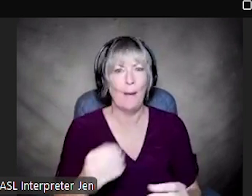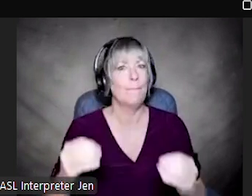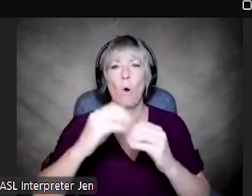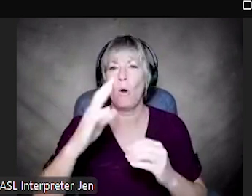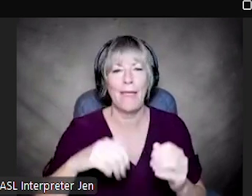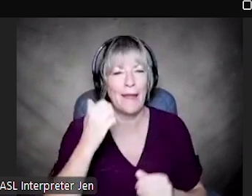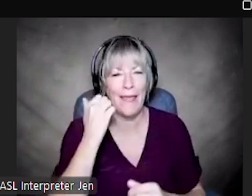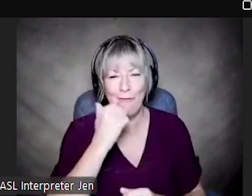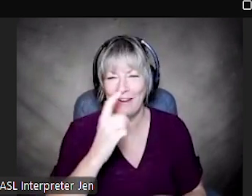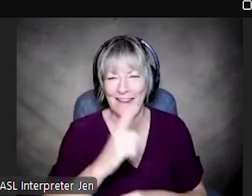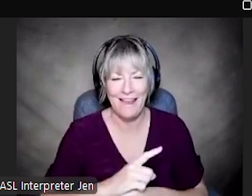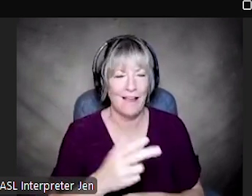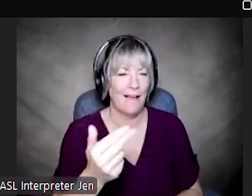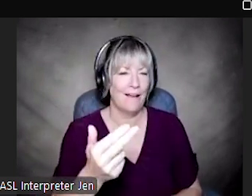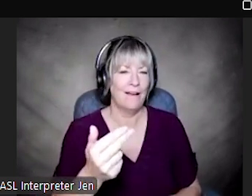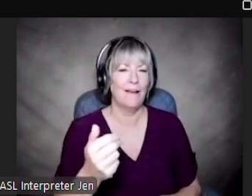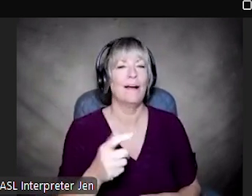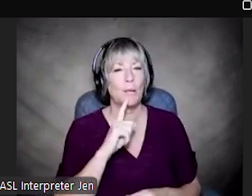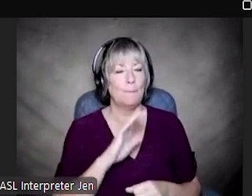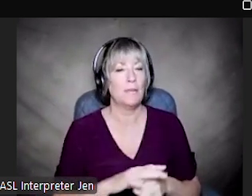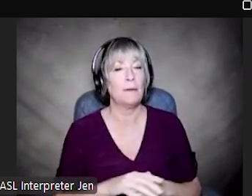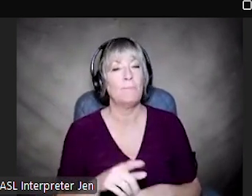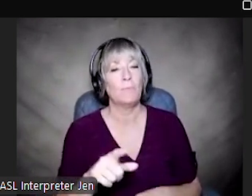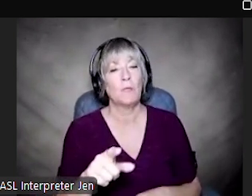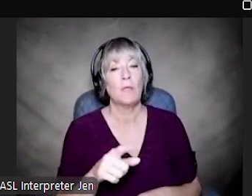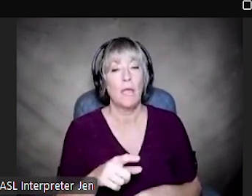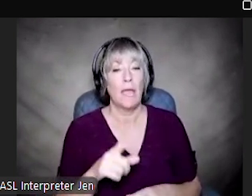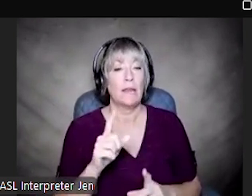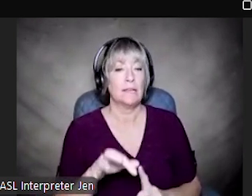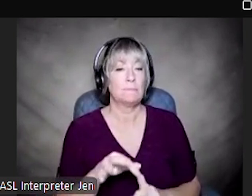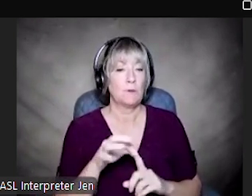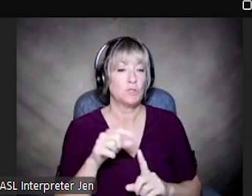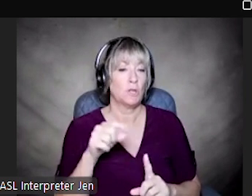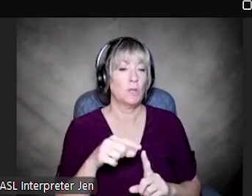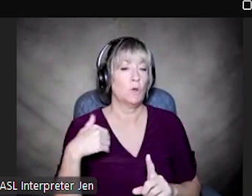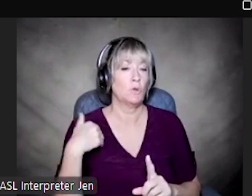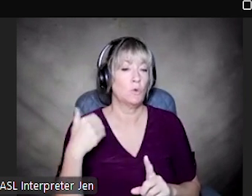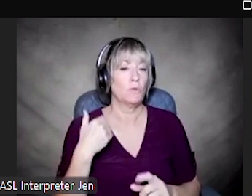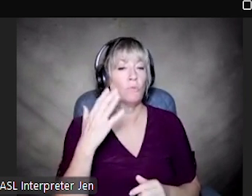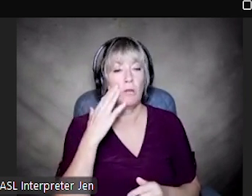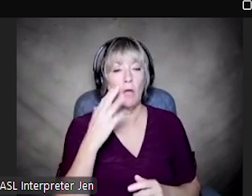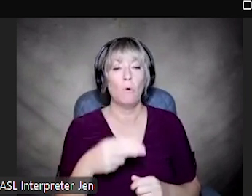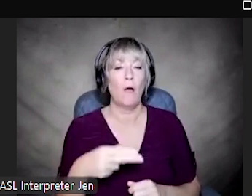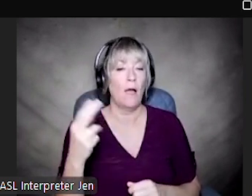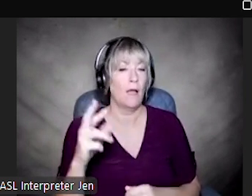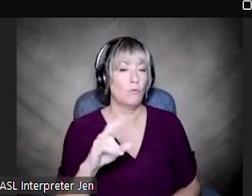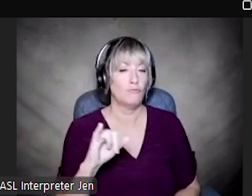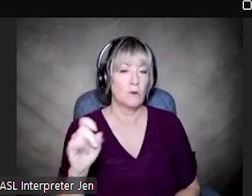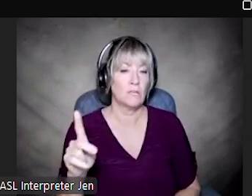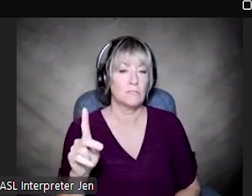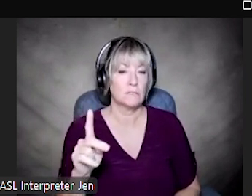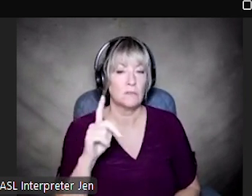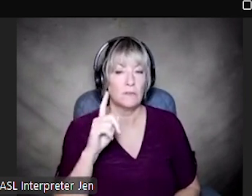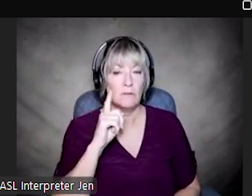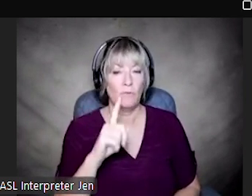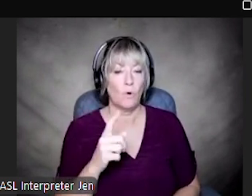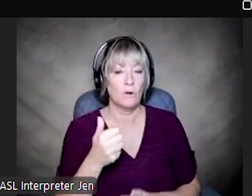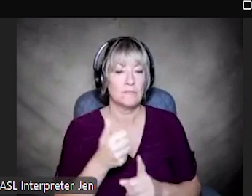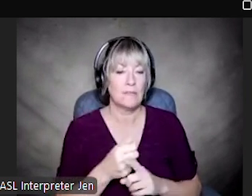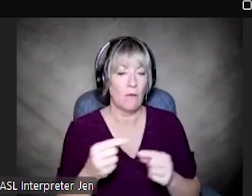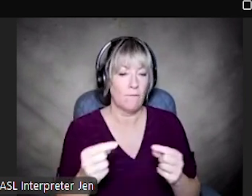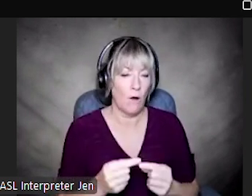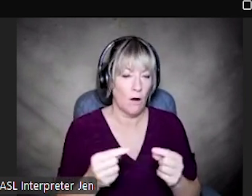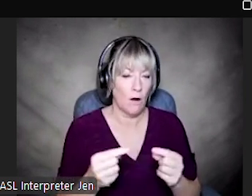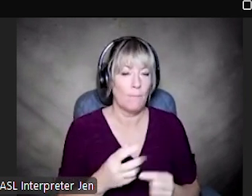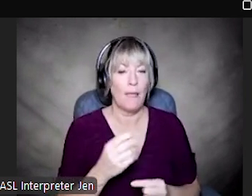every day a year. That's how committed we are. And in particular to youth who we know are at very high risk of self-harm